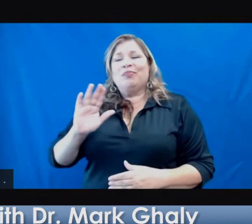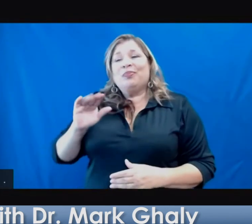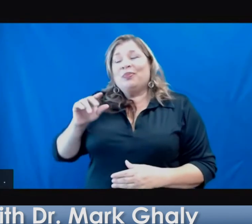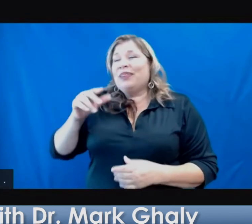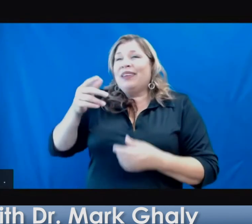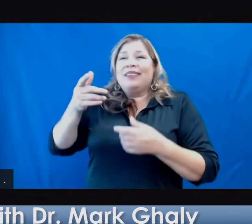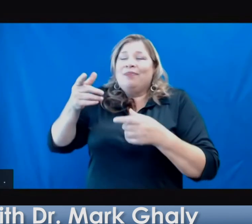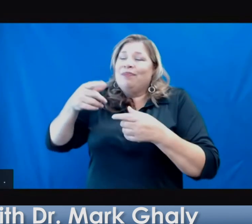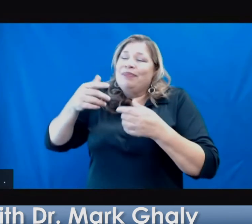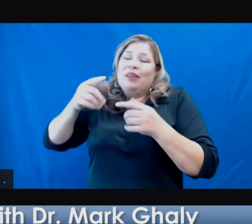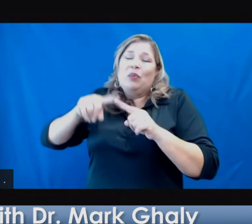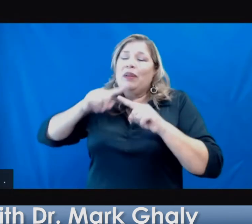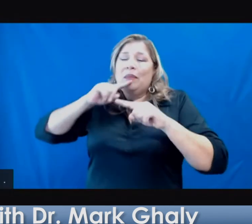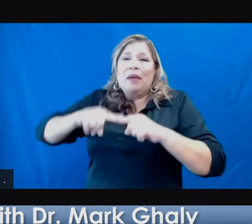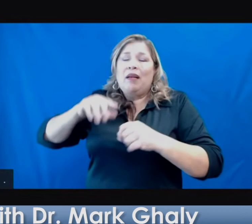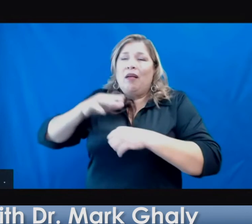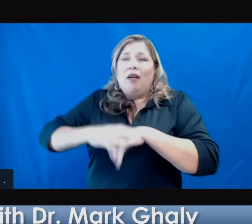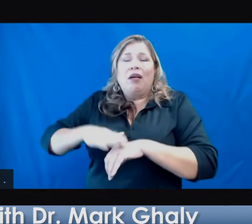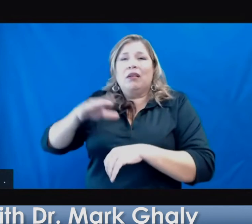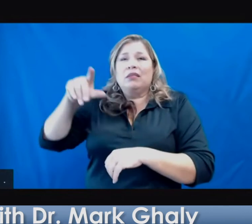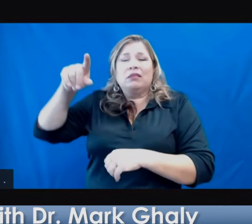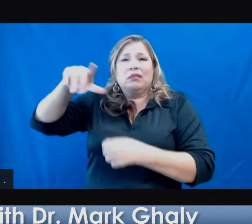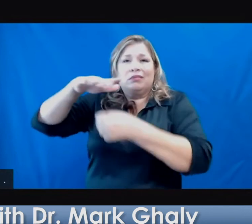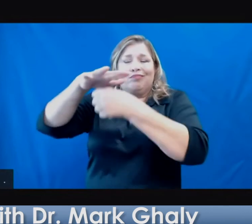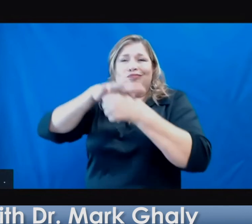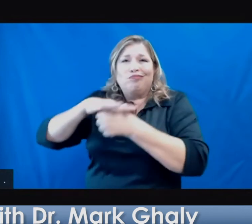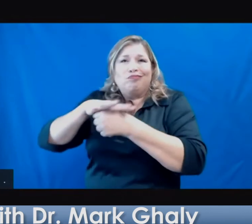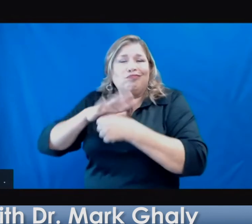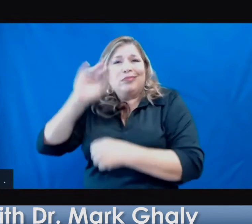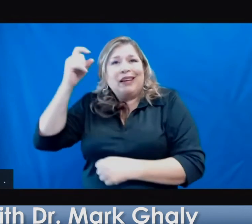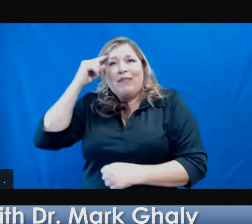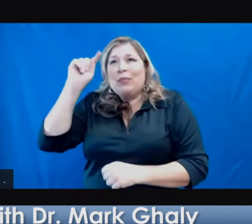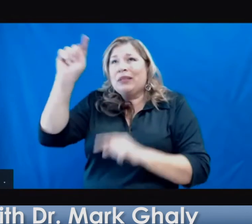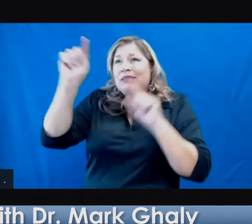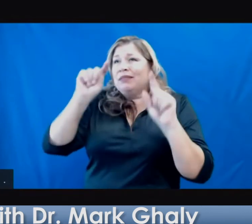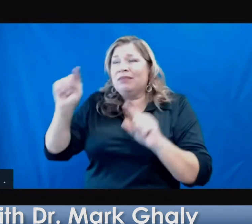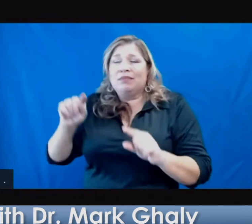to use it in that way, and it's a tool, we are,